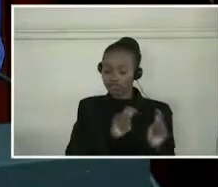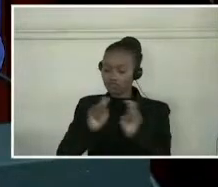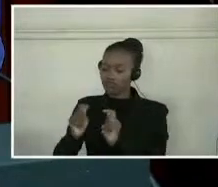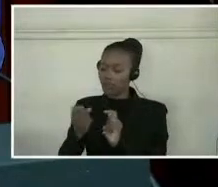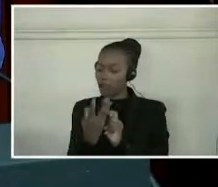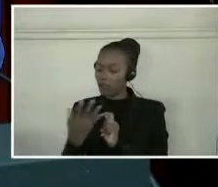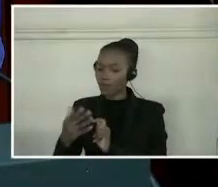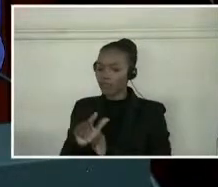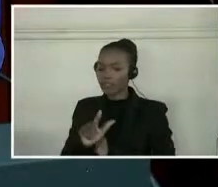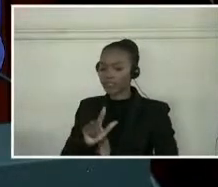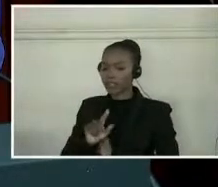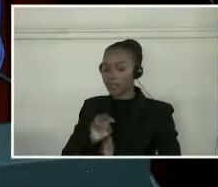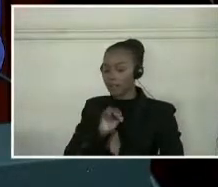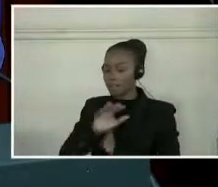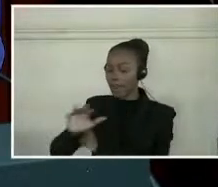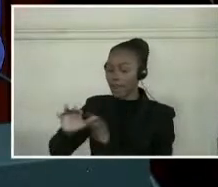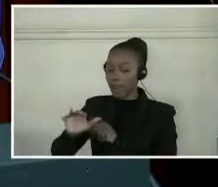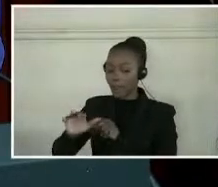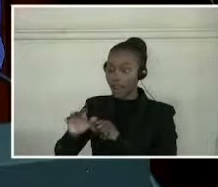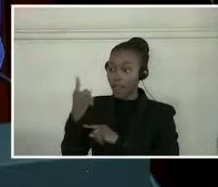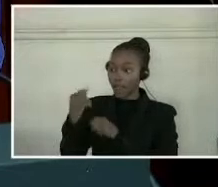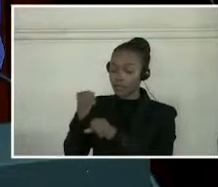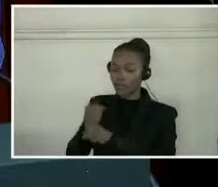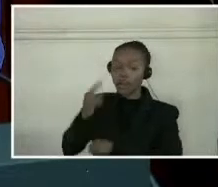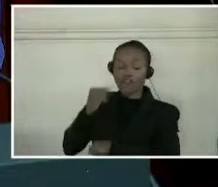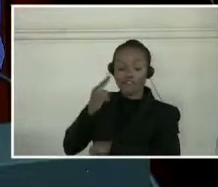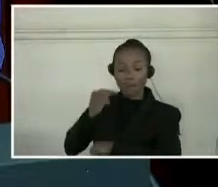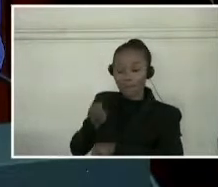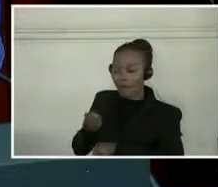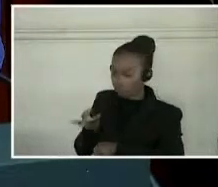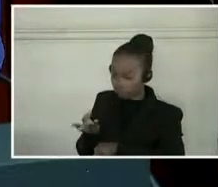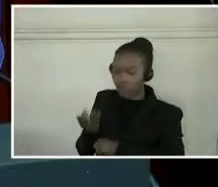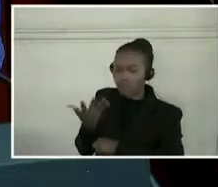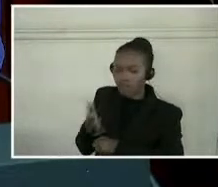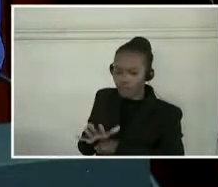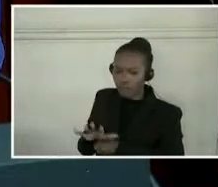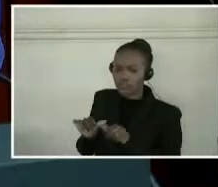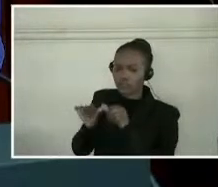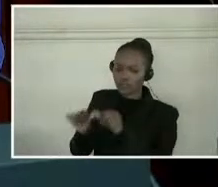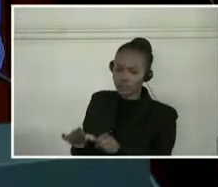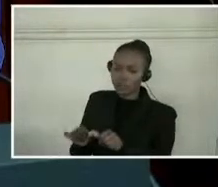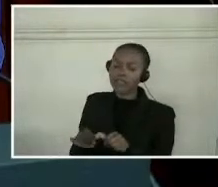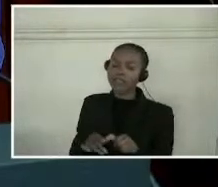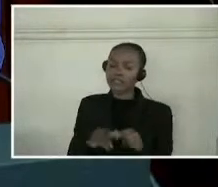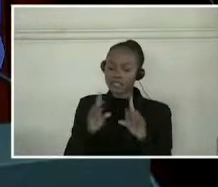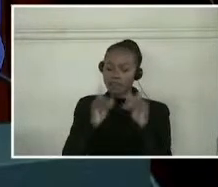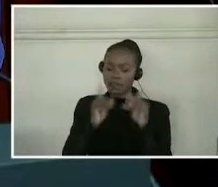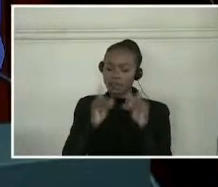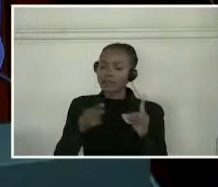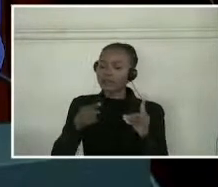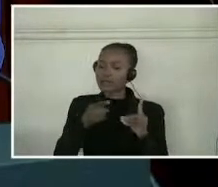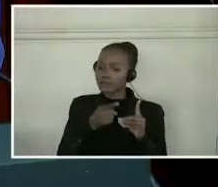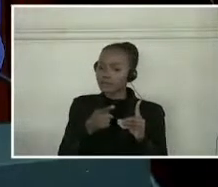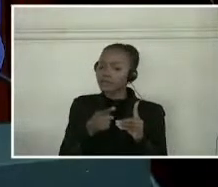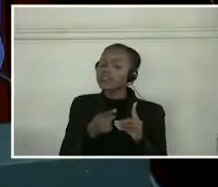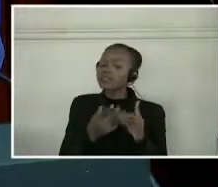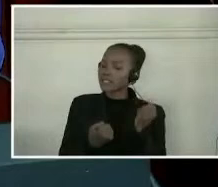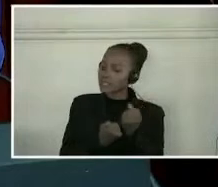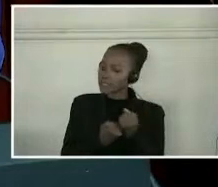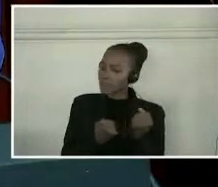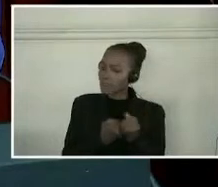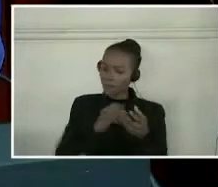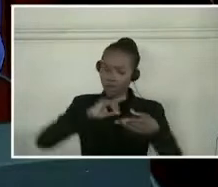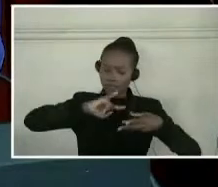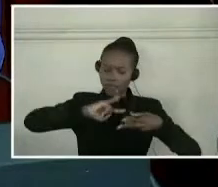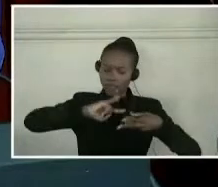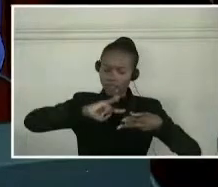museum last year in november the department will assist what to was a museum with developing new exhibition that